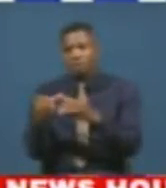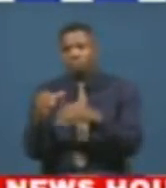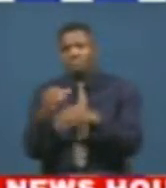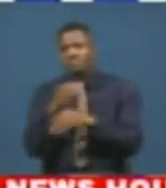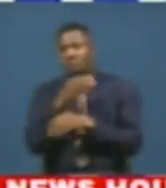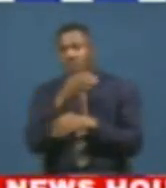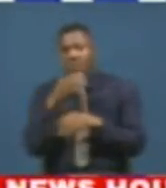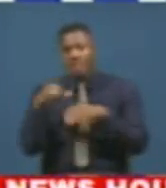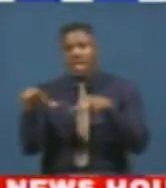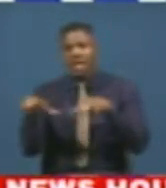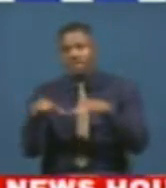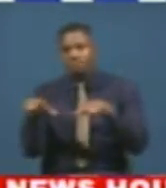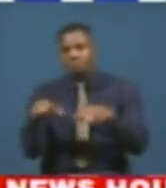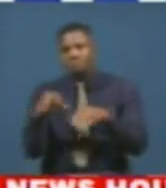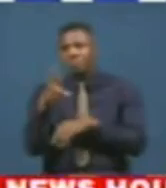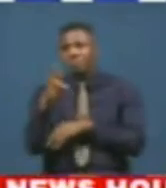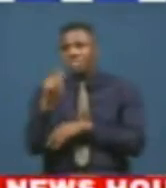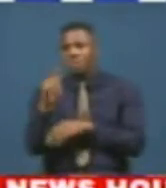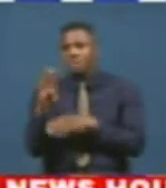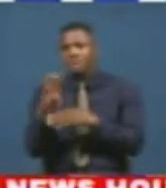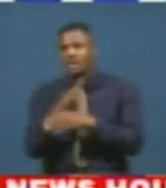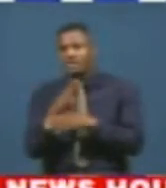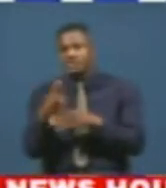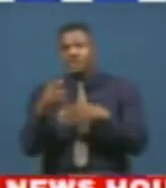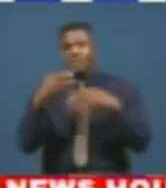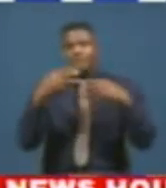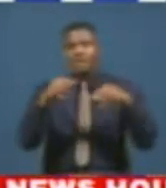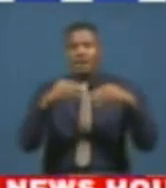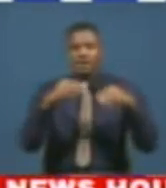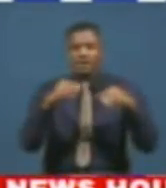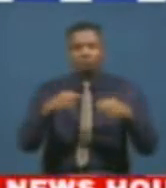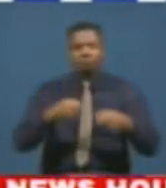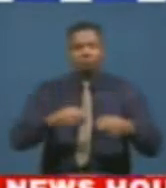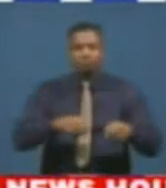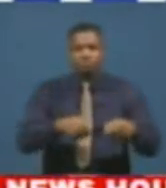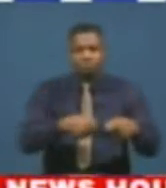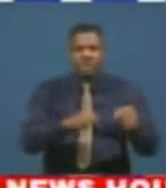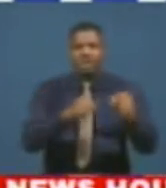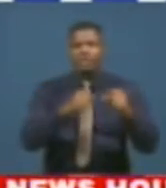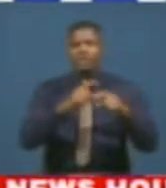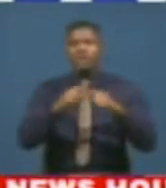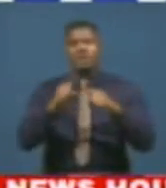activities, retail businesses, to markets and street corners, to